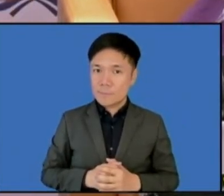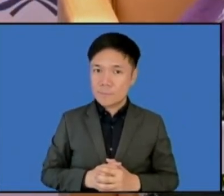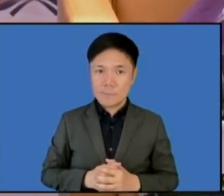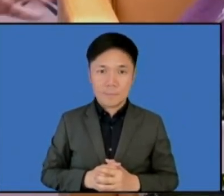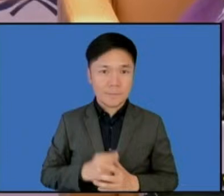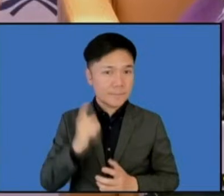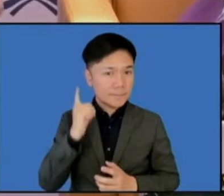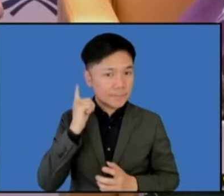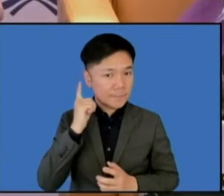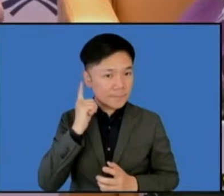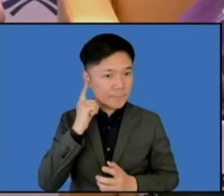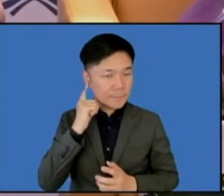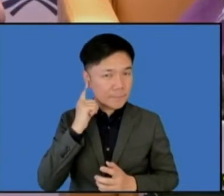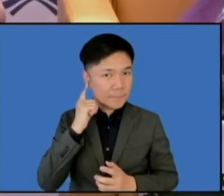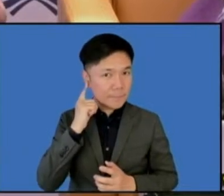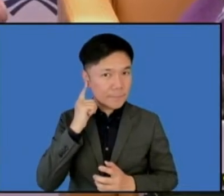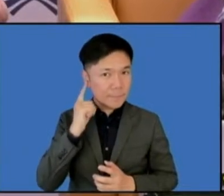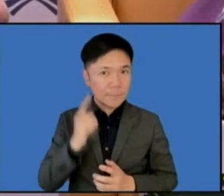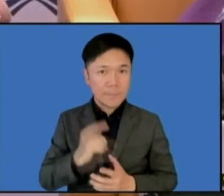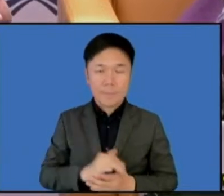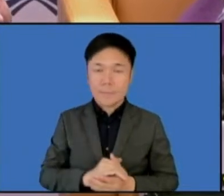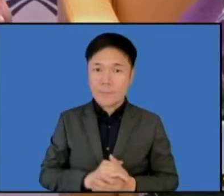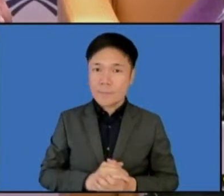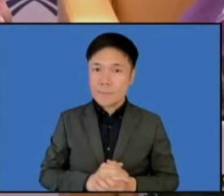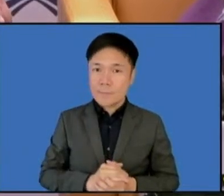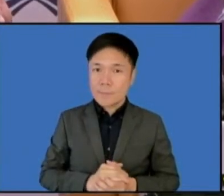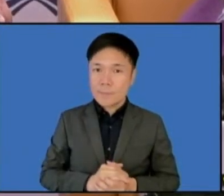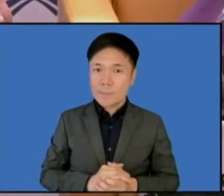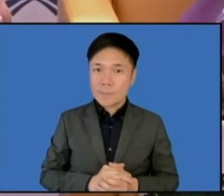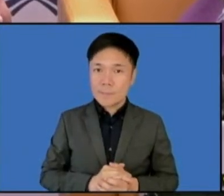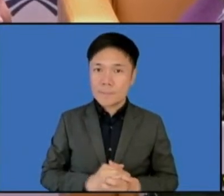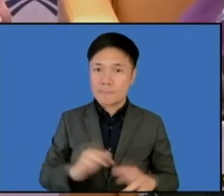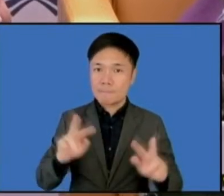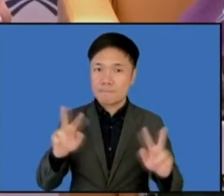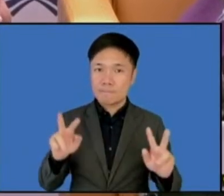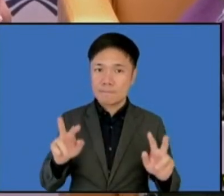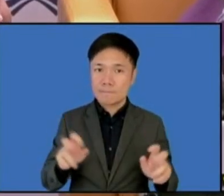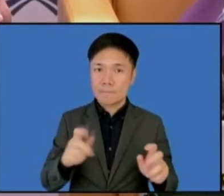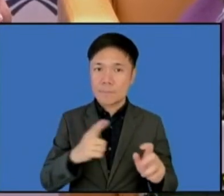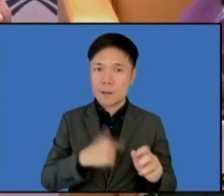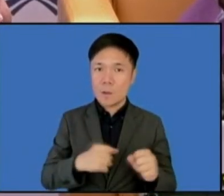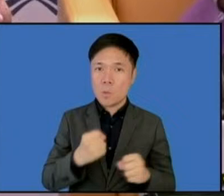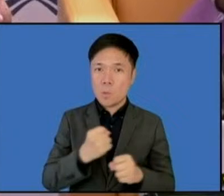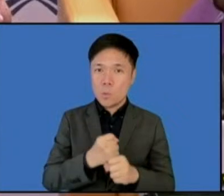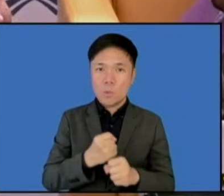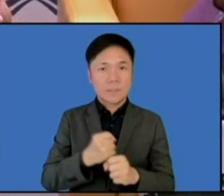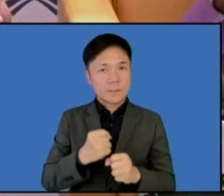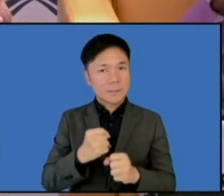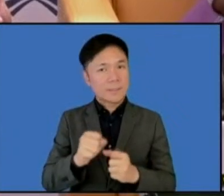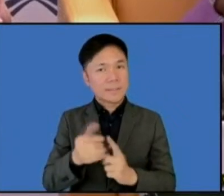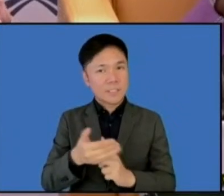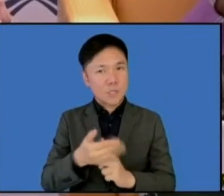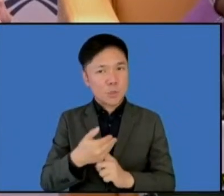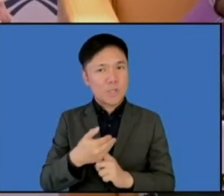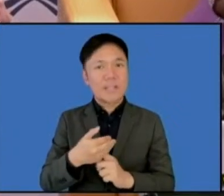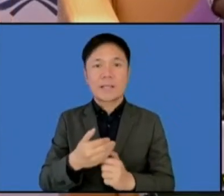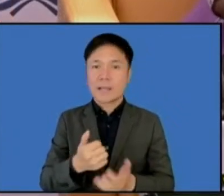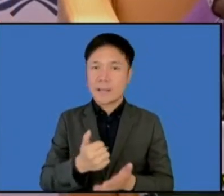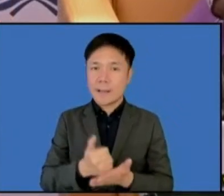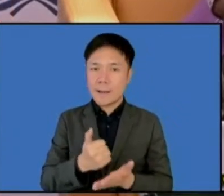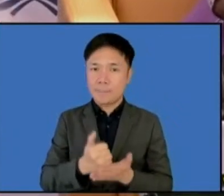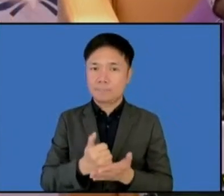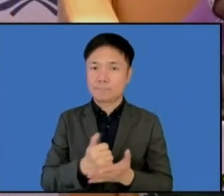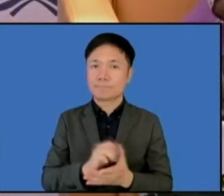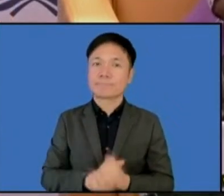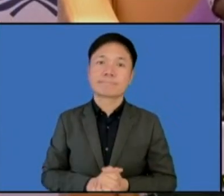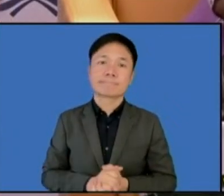security systems, social assistance systems, rights, as you rightly pointed out, going